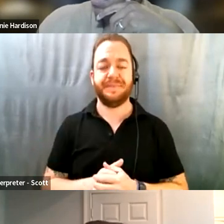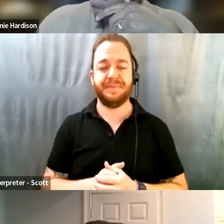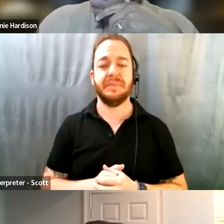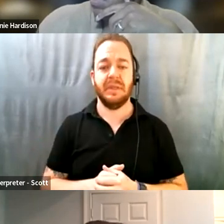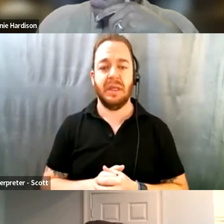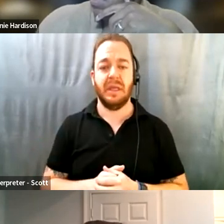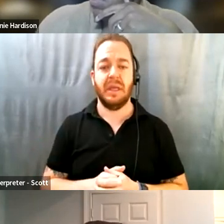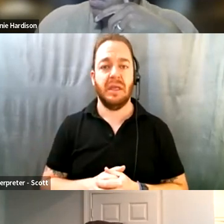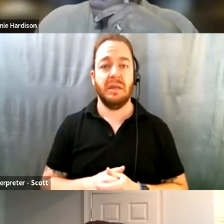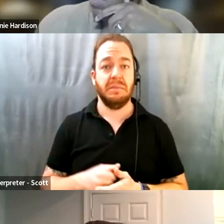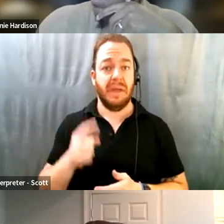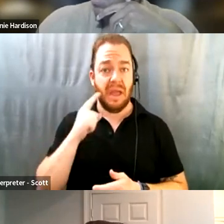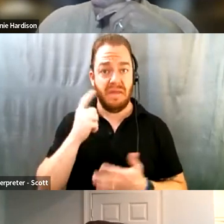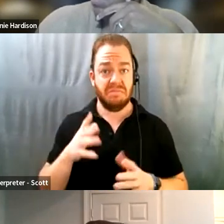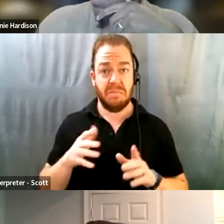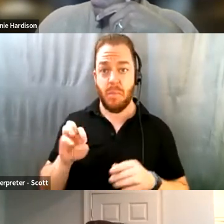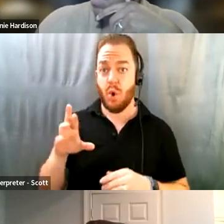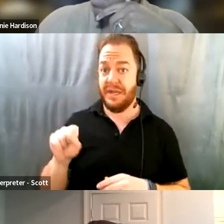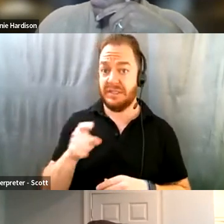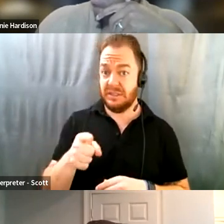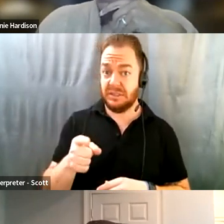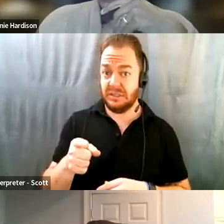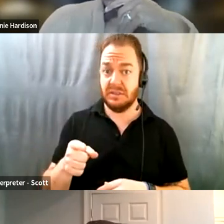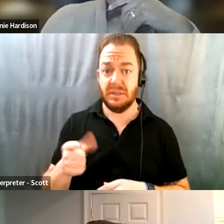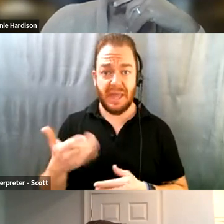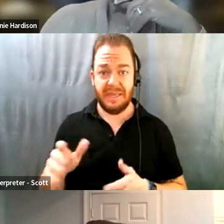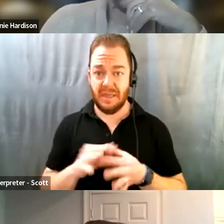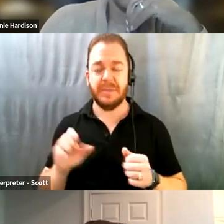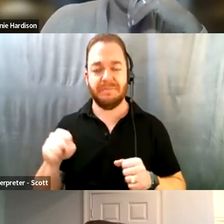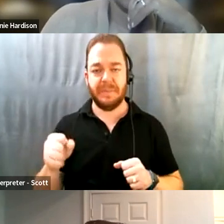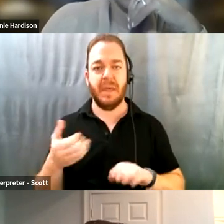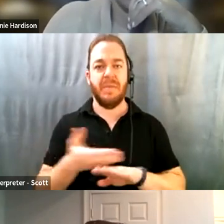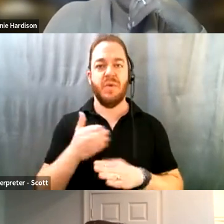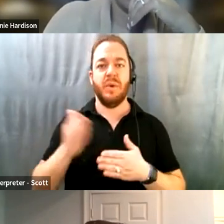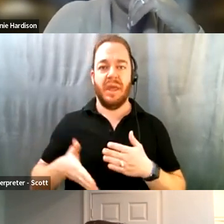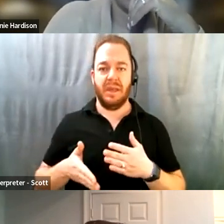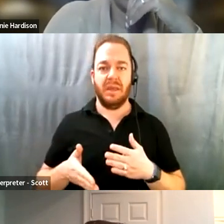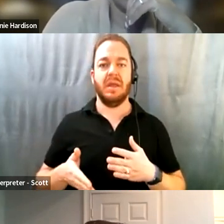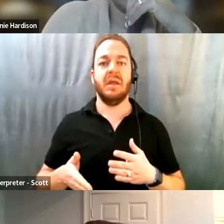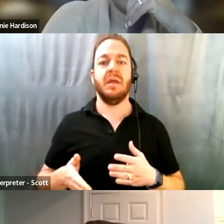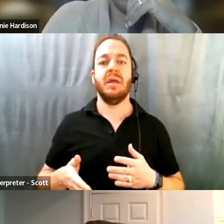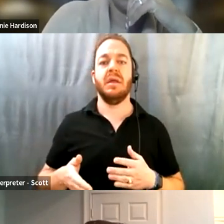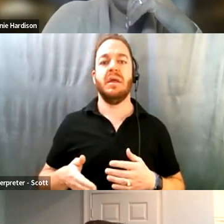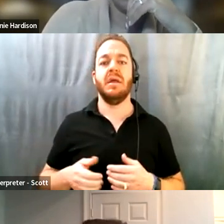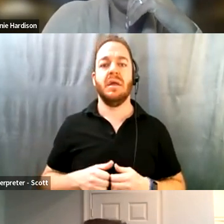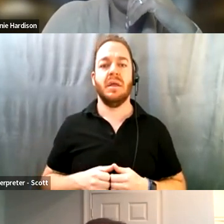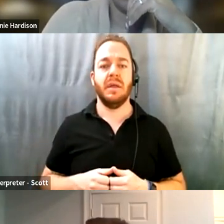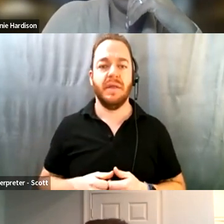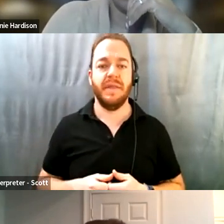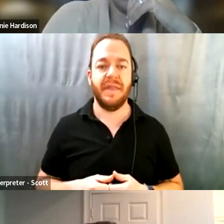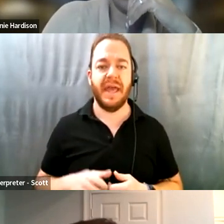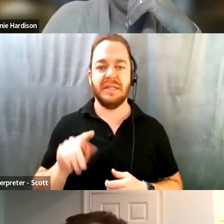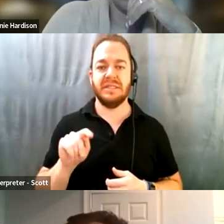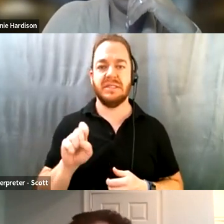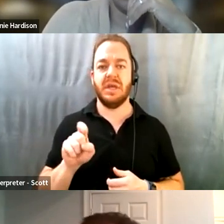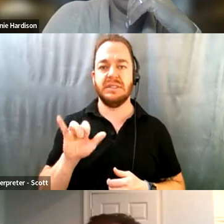I don't have anything else. Boris, you want to? Yep. Yeah, before leaving this topic, the toxicity task group,